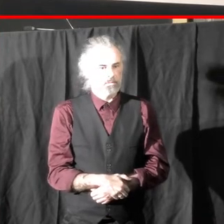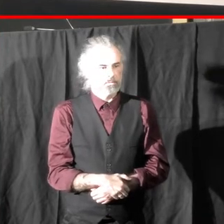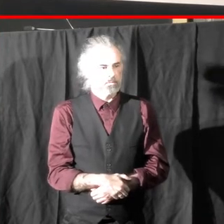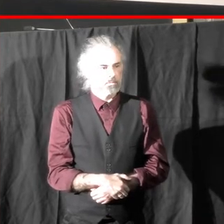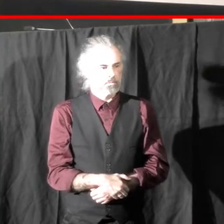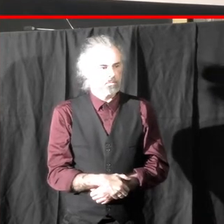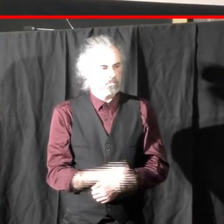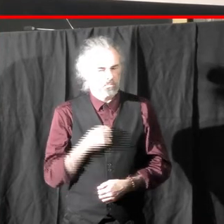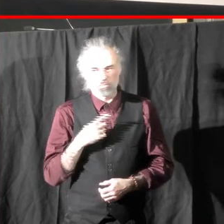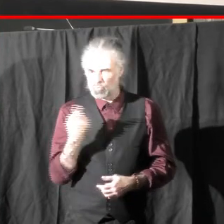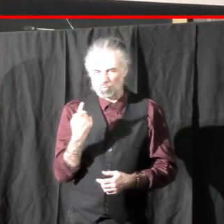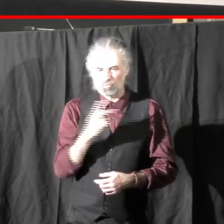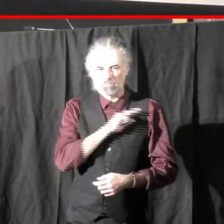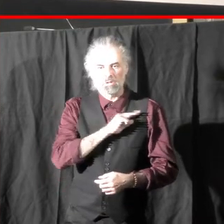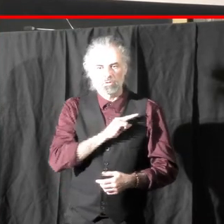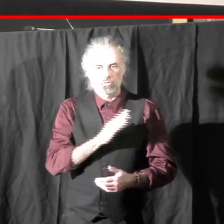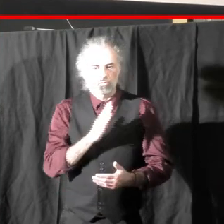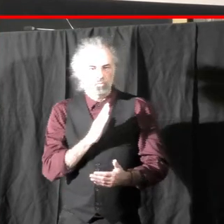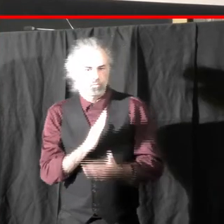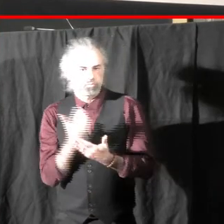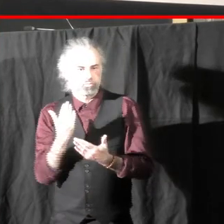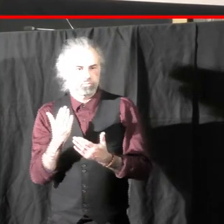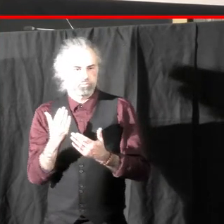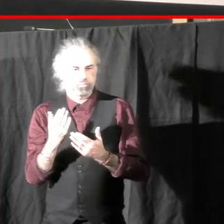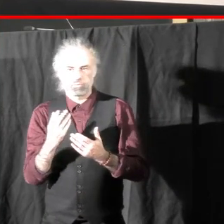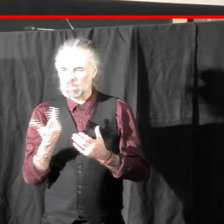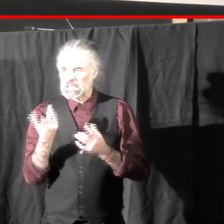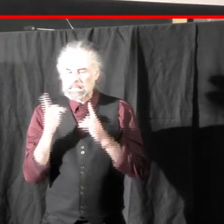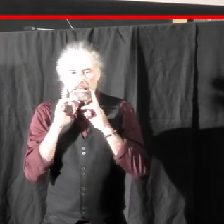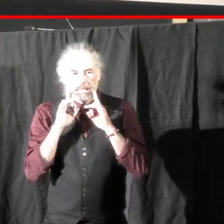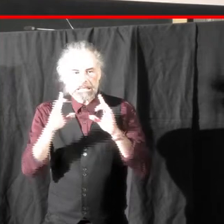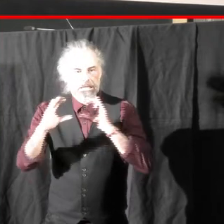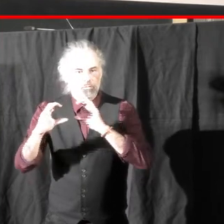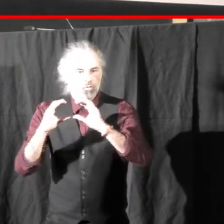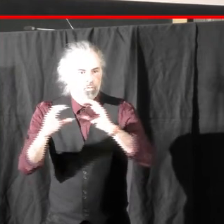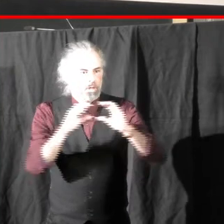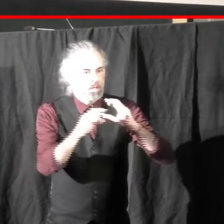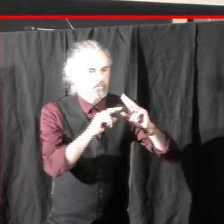to make sure that we're communicating science clearly?